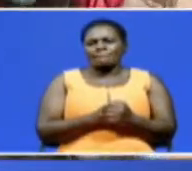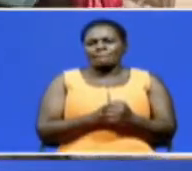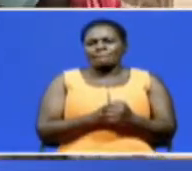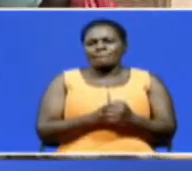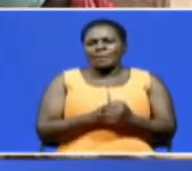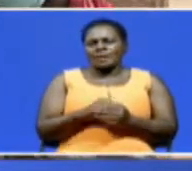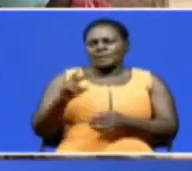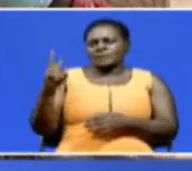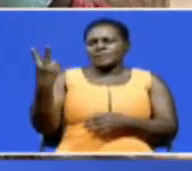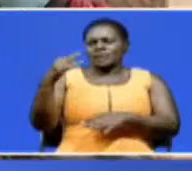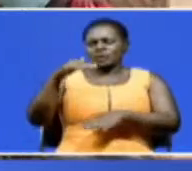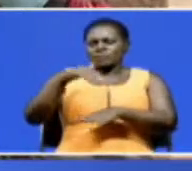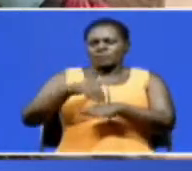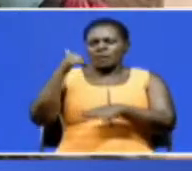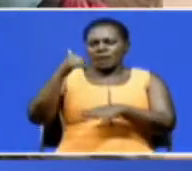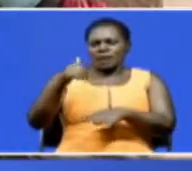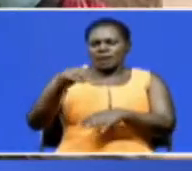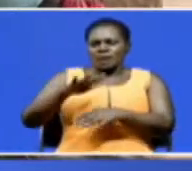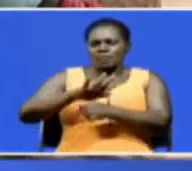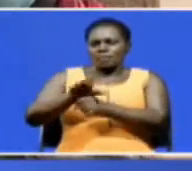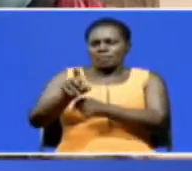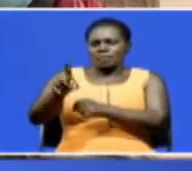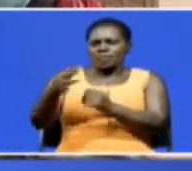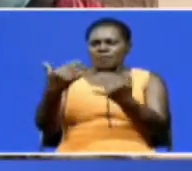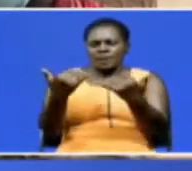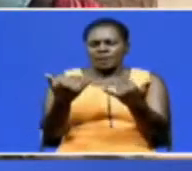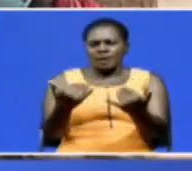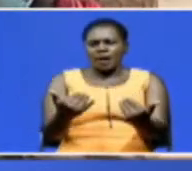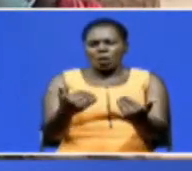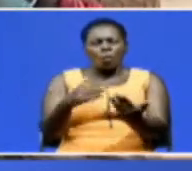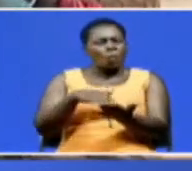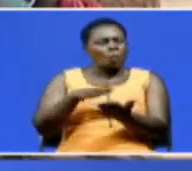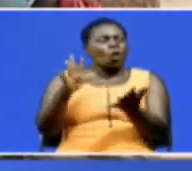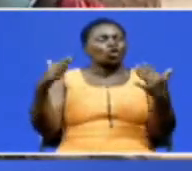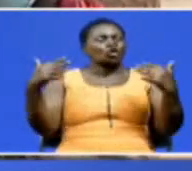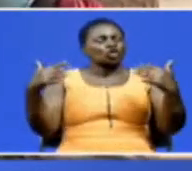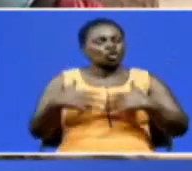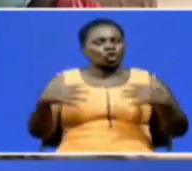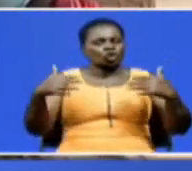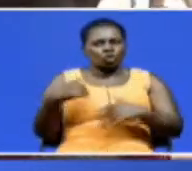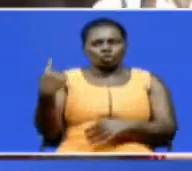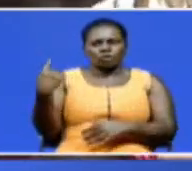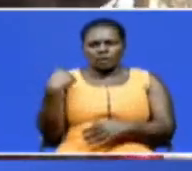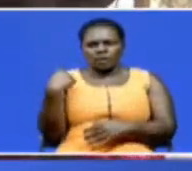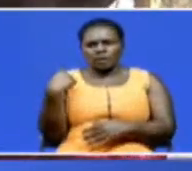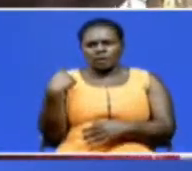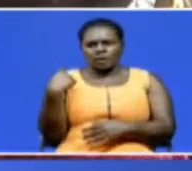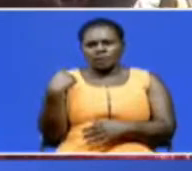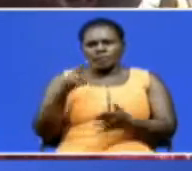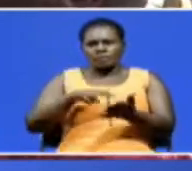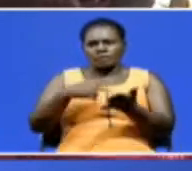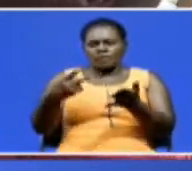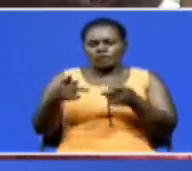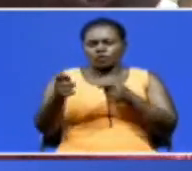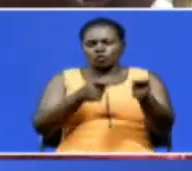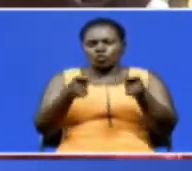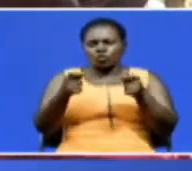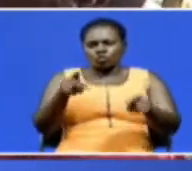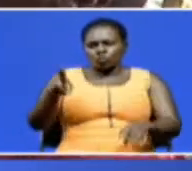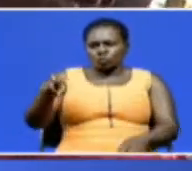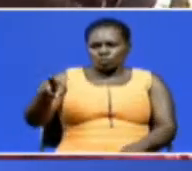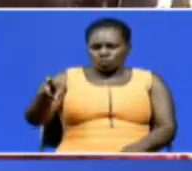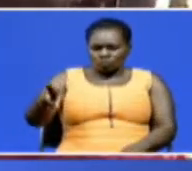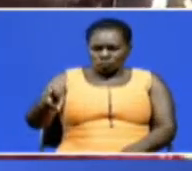The second wave of COVID-19 infections is now producing alarming numbers in what signals failure to contain the deadly